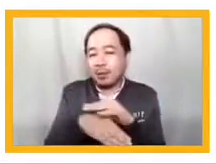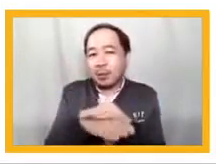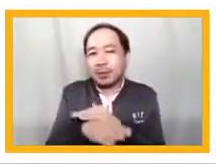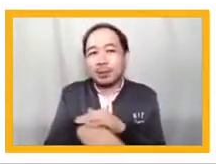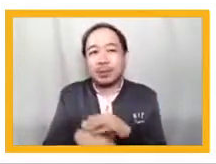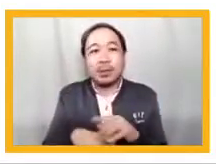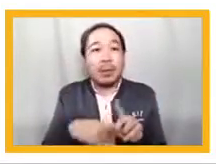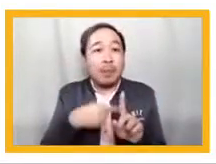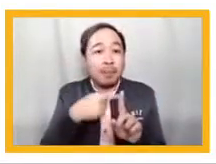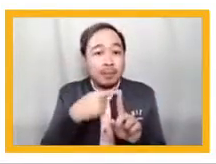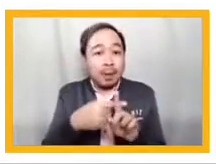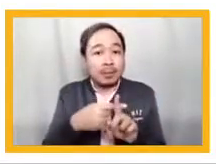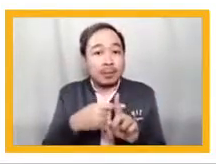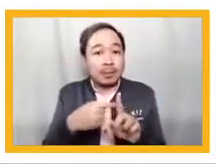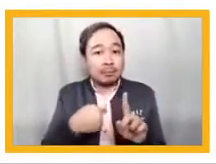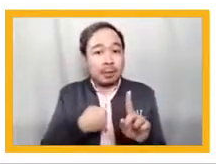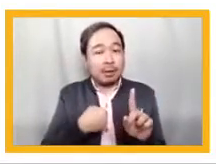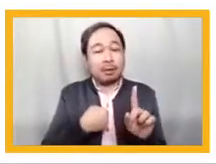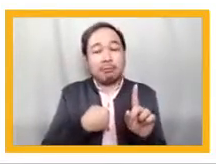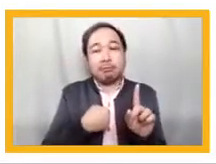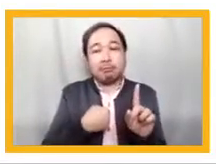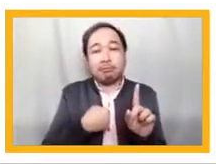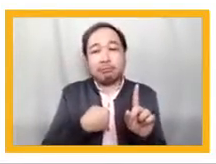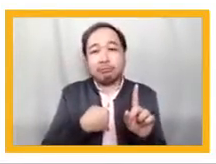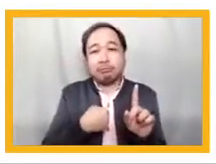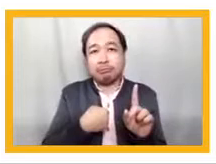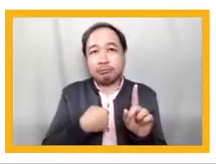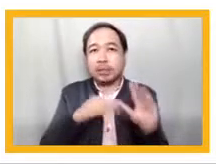to emphasize that